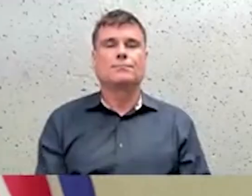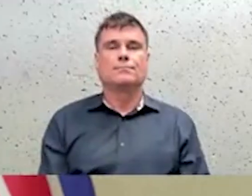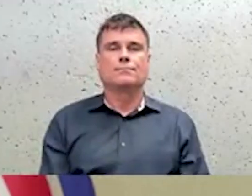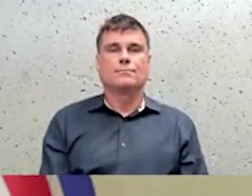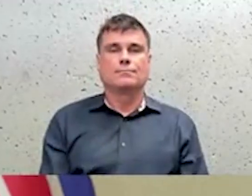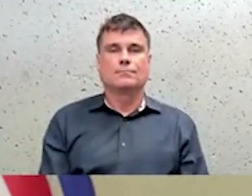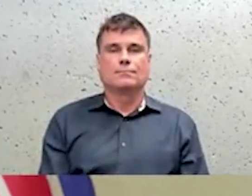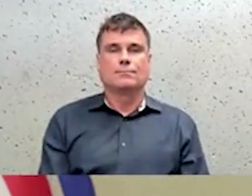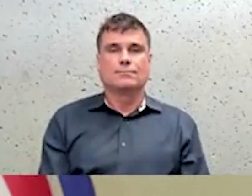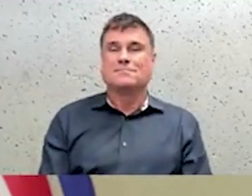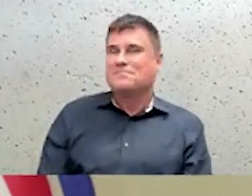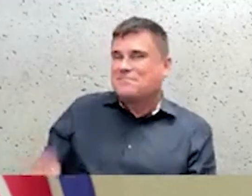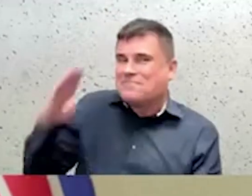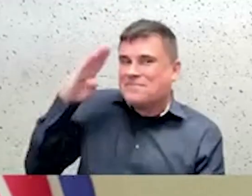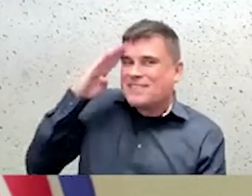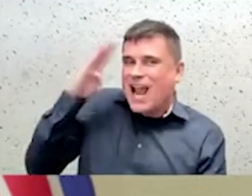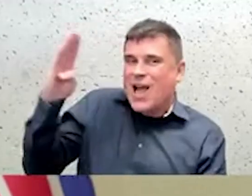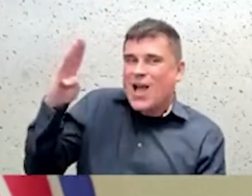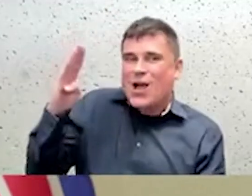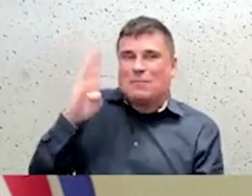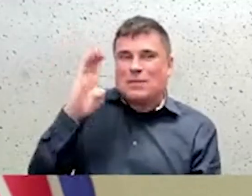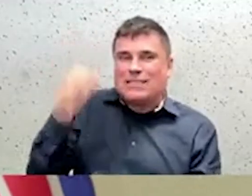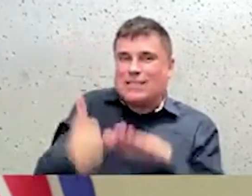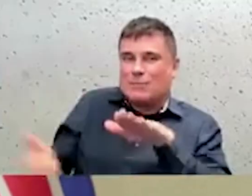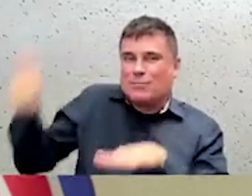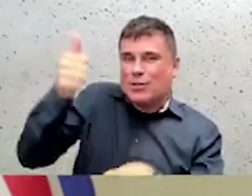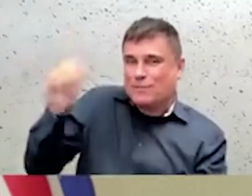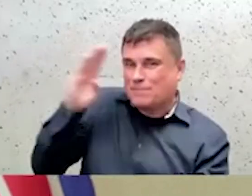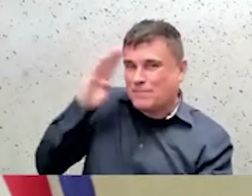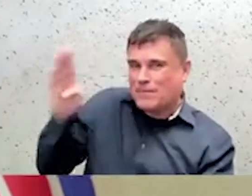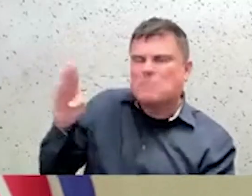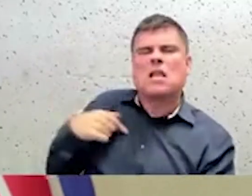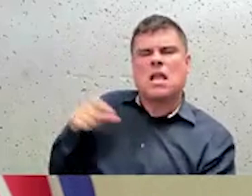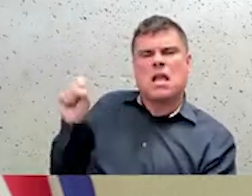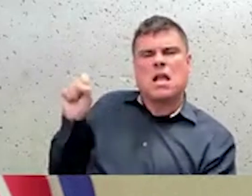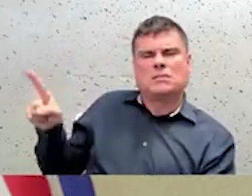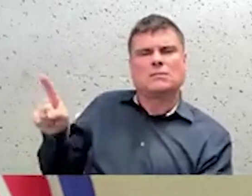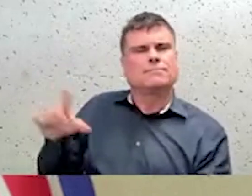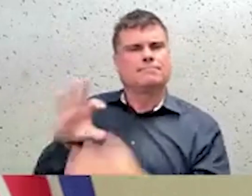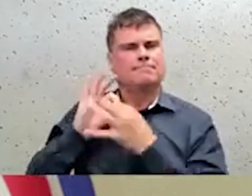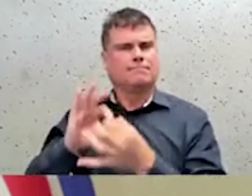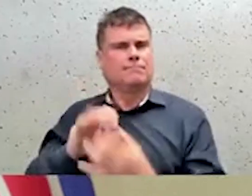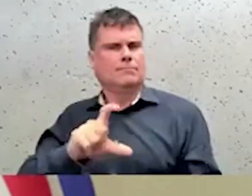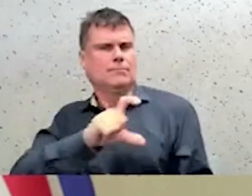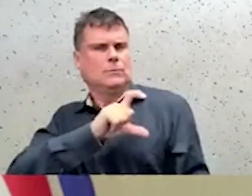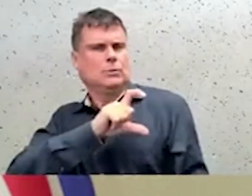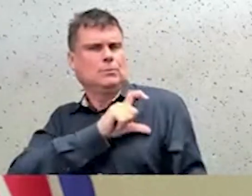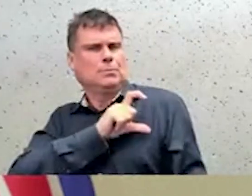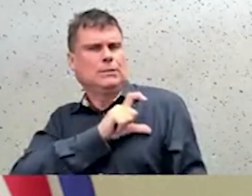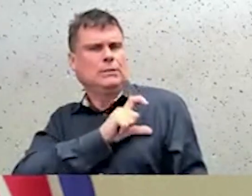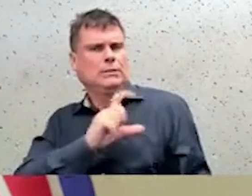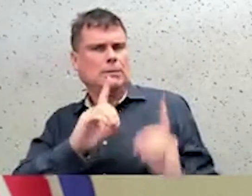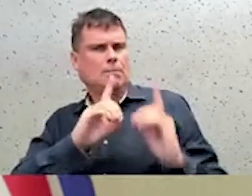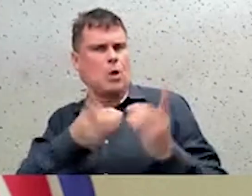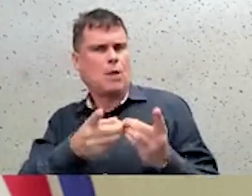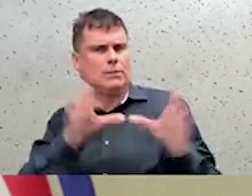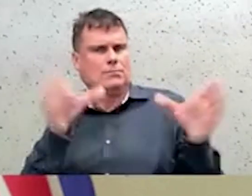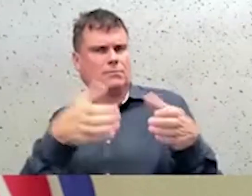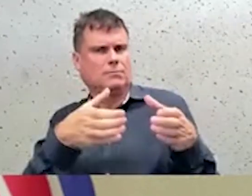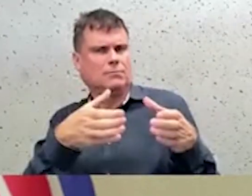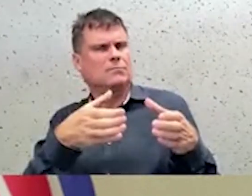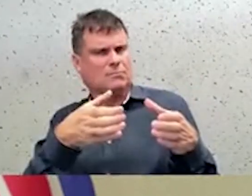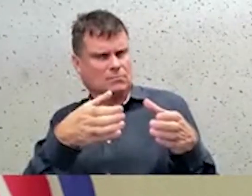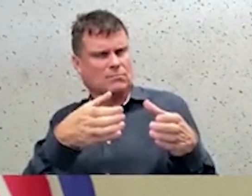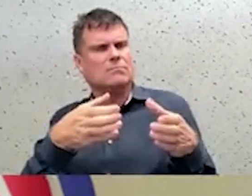Oh, hi, Premier. I just wanted to ask you about police departments are sounding the alarm about the province ending funding for naloxone kits. And I know